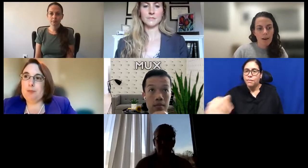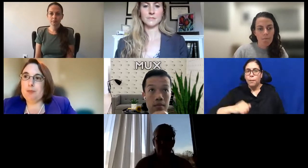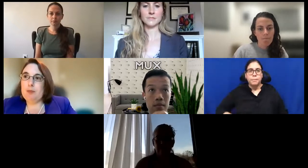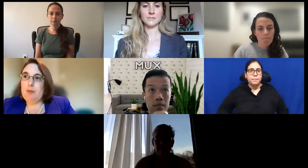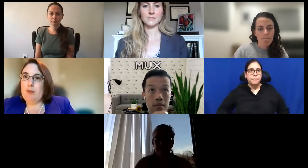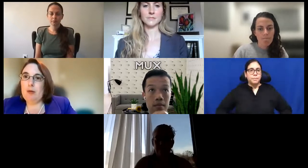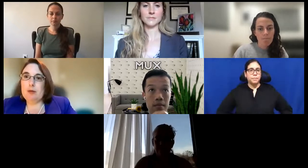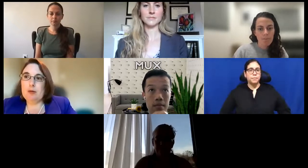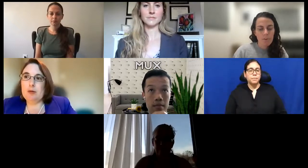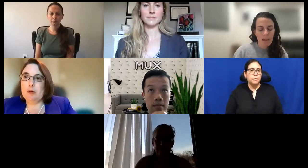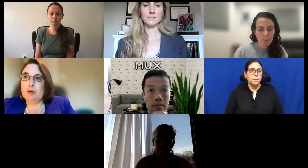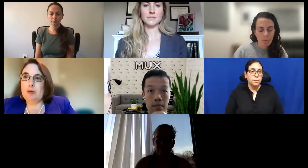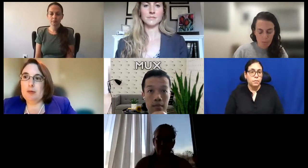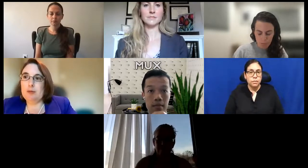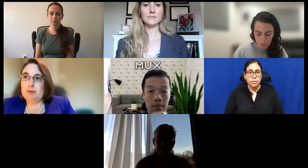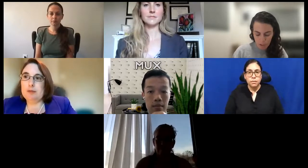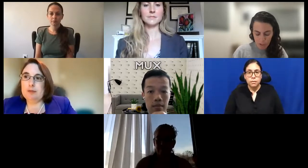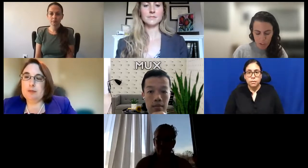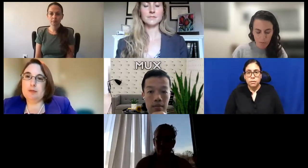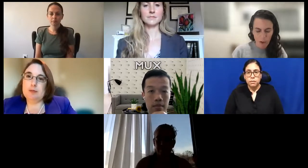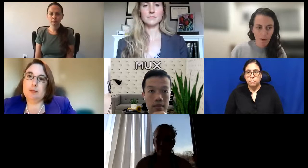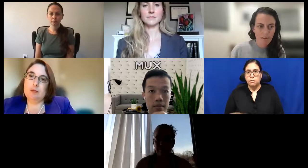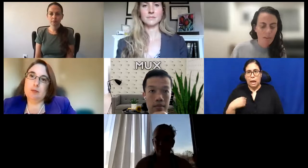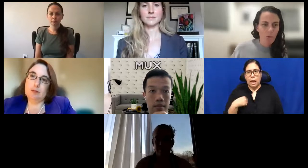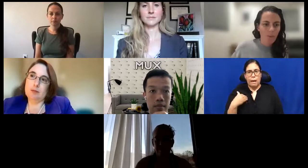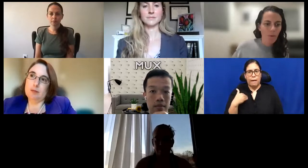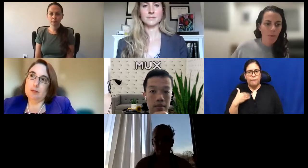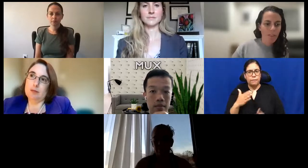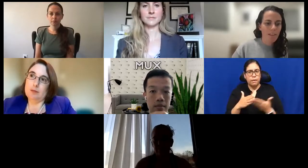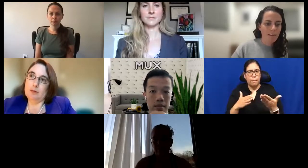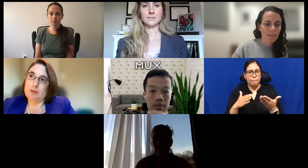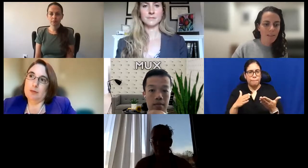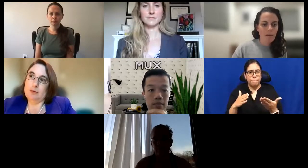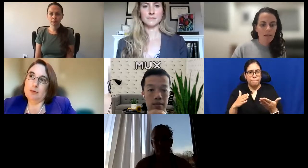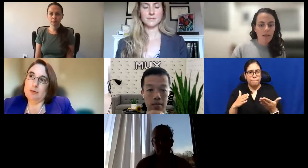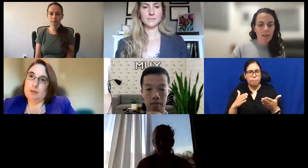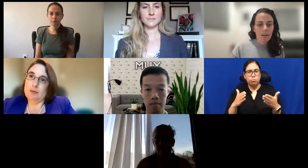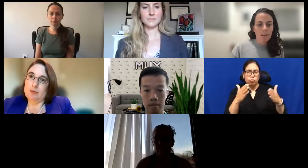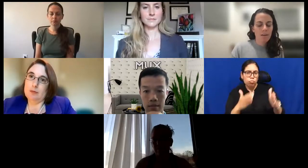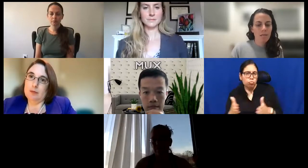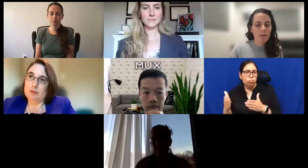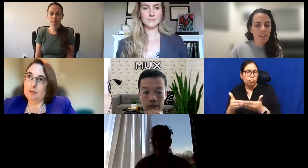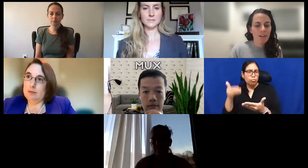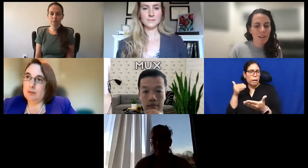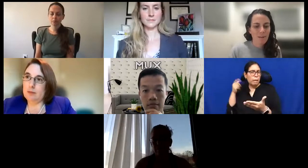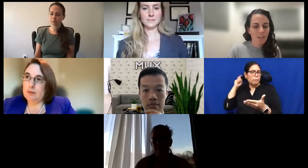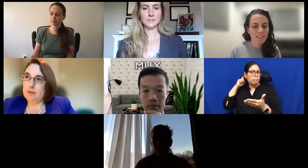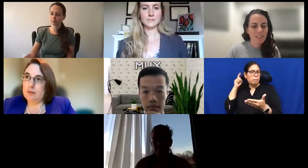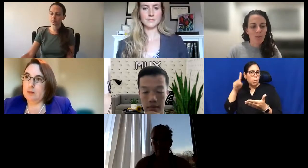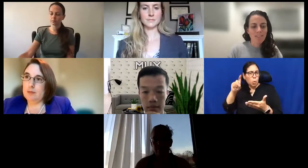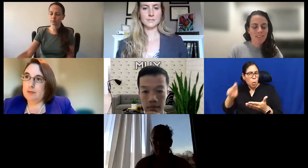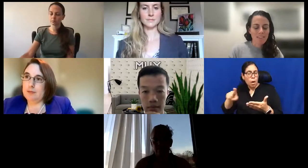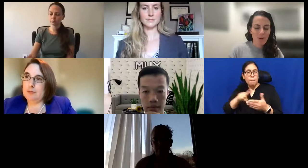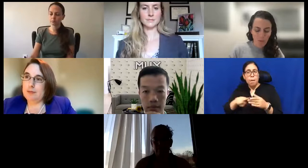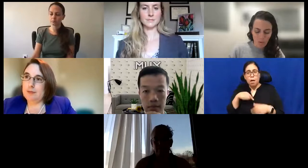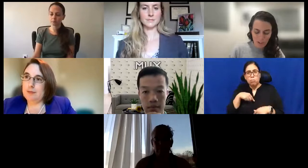I have some pre-planned questions. I want to say, though, one thing that's becoming clear to me as I'm listening to